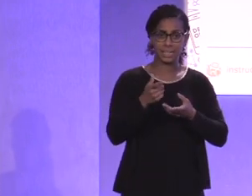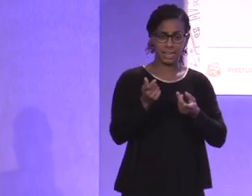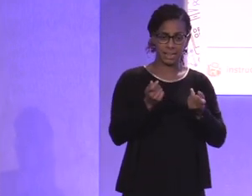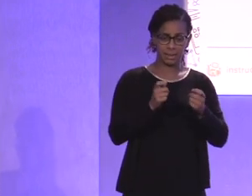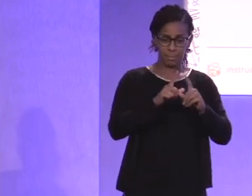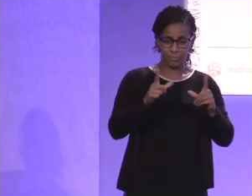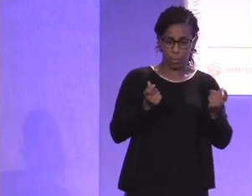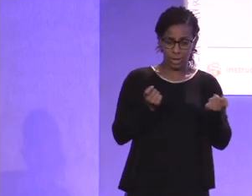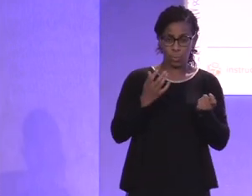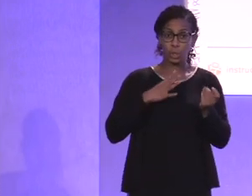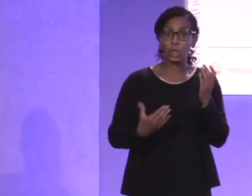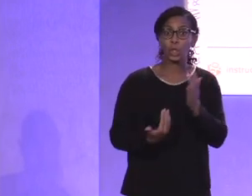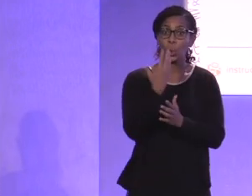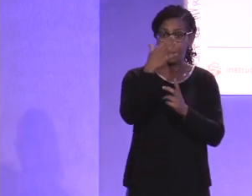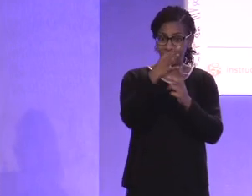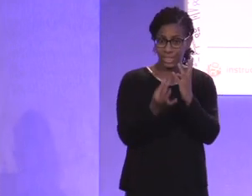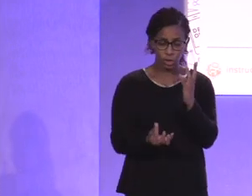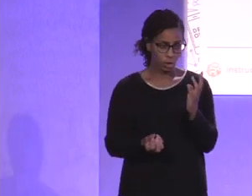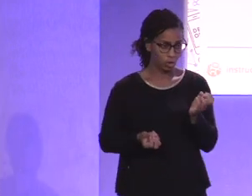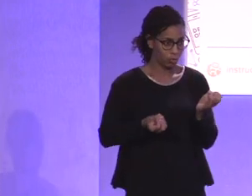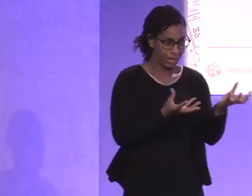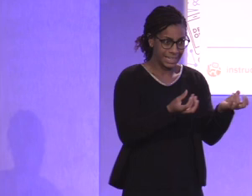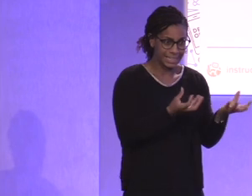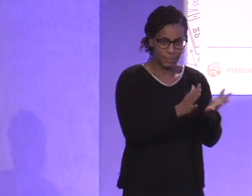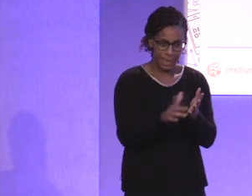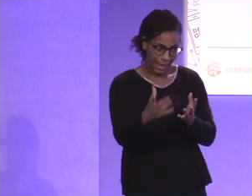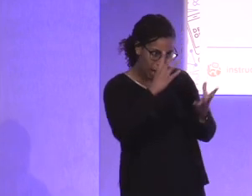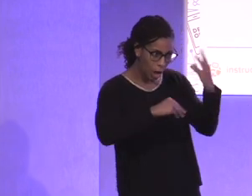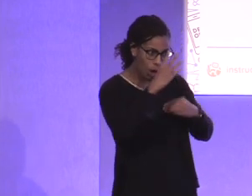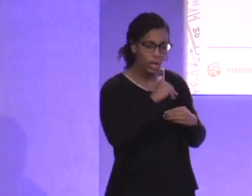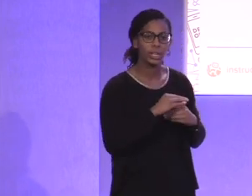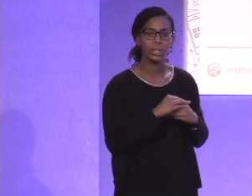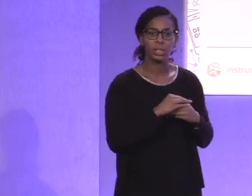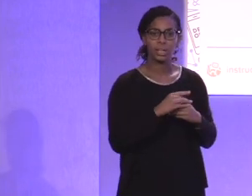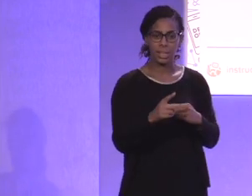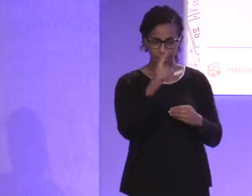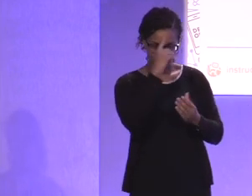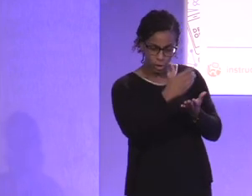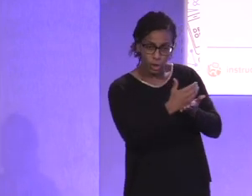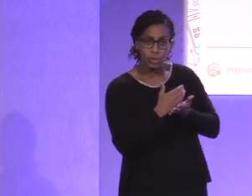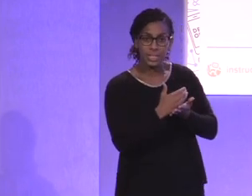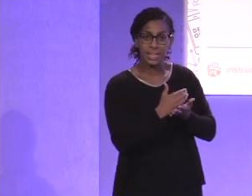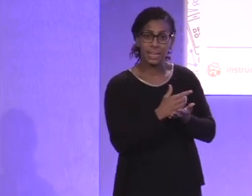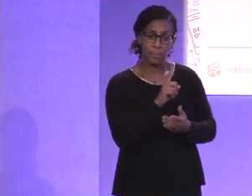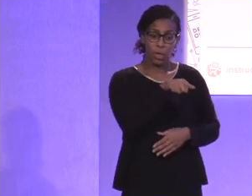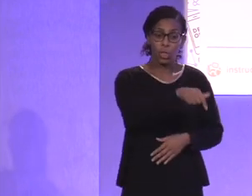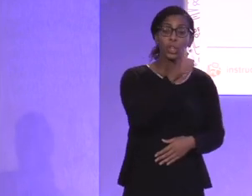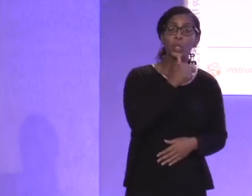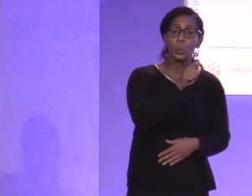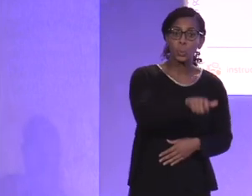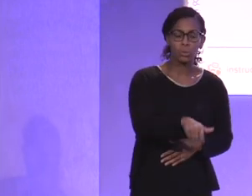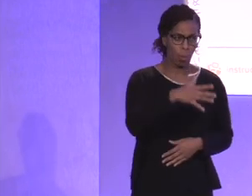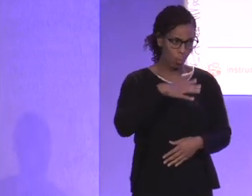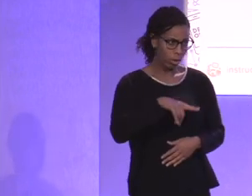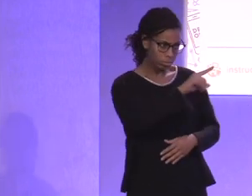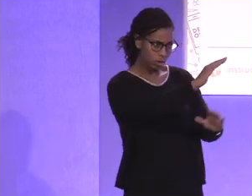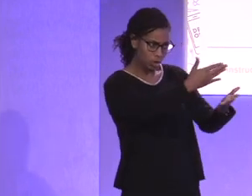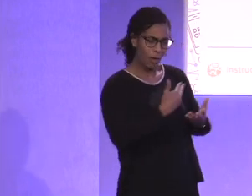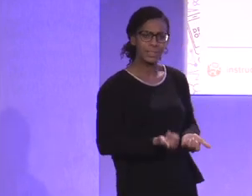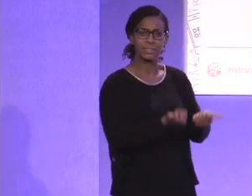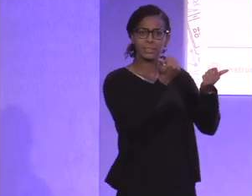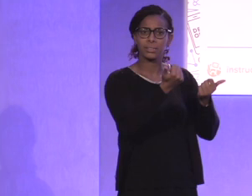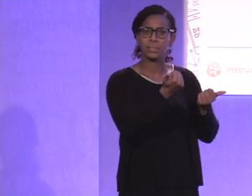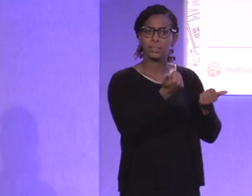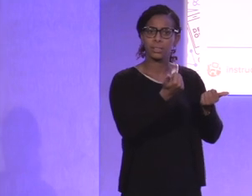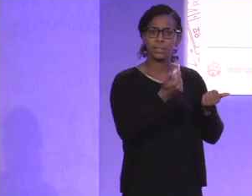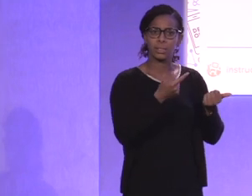that they can learn, and they don't want to worry about security. Finally, the application user wants a level of service, and